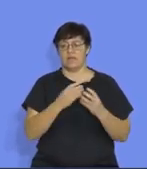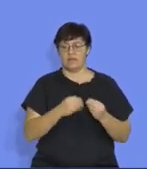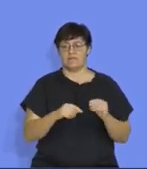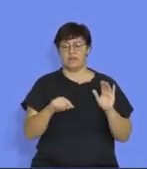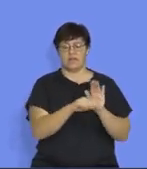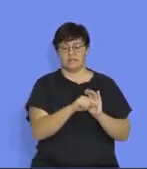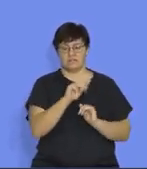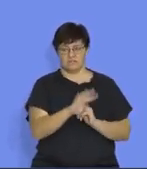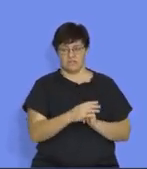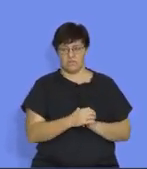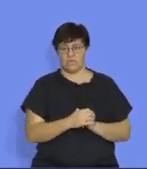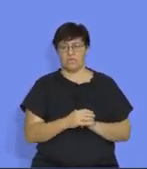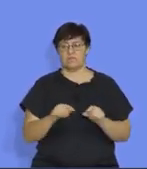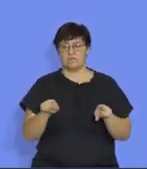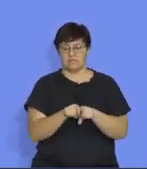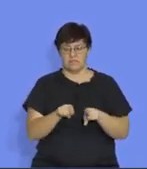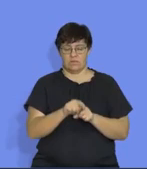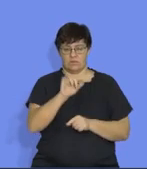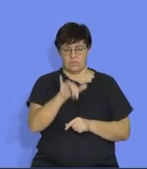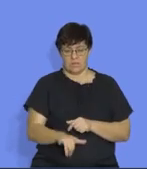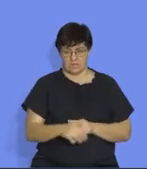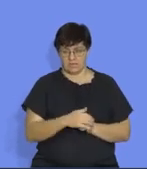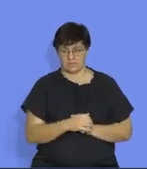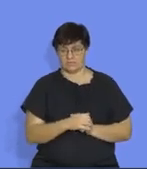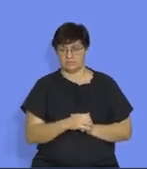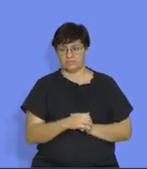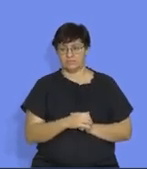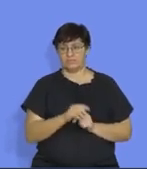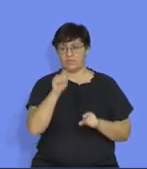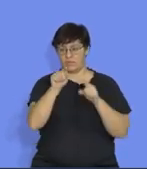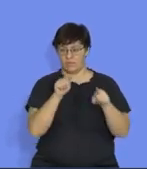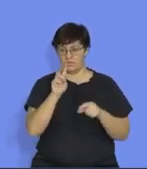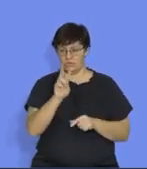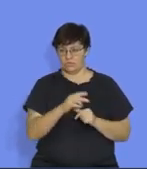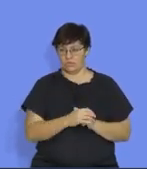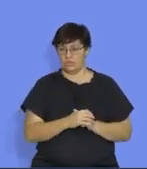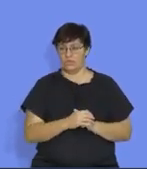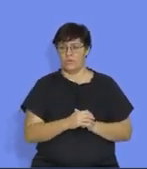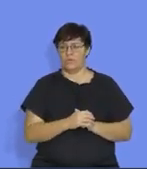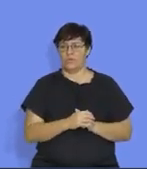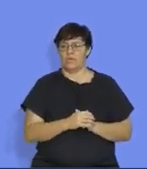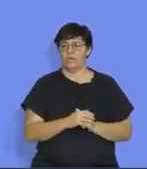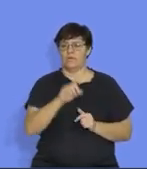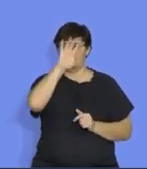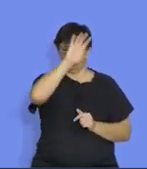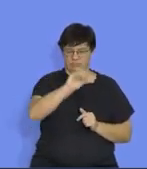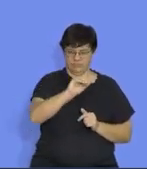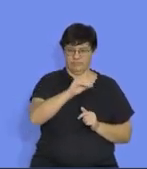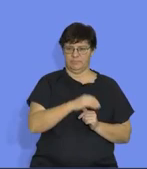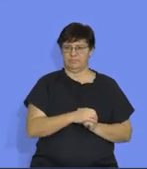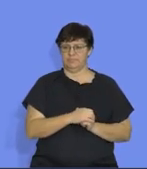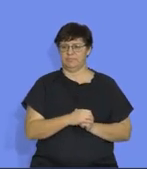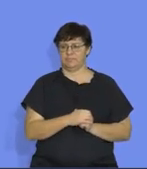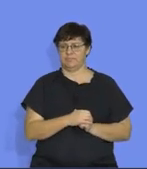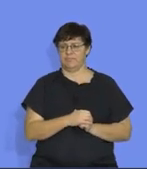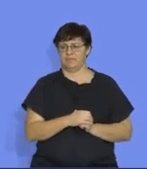negative 4 is equal to y. So we've got the two pairs. X is equal to 9 goes with 12 is equal to